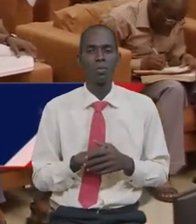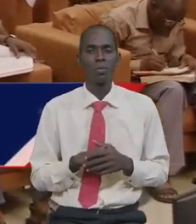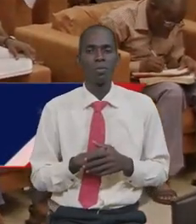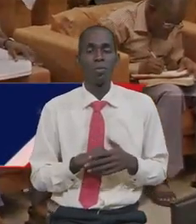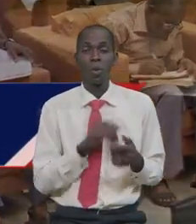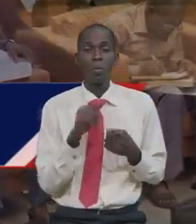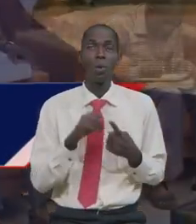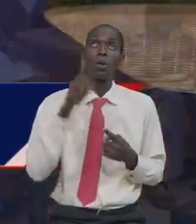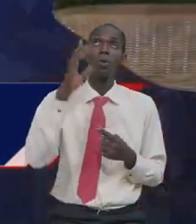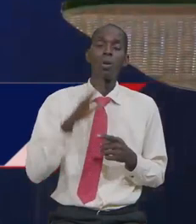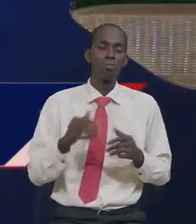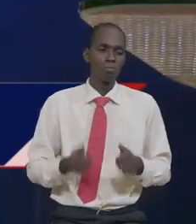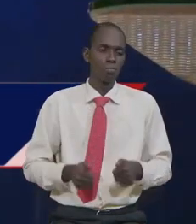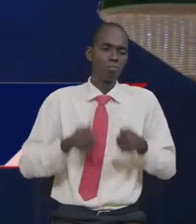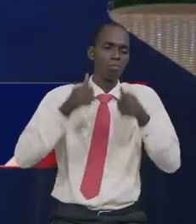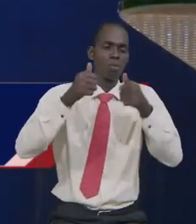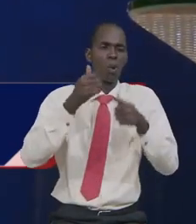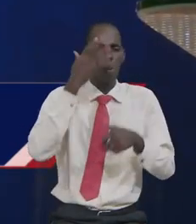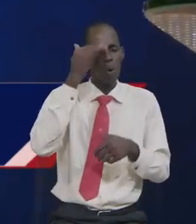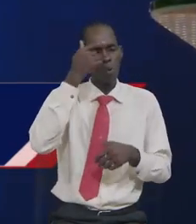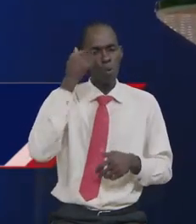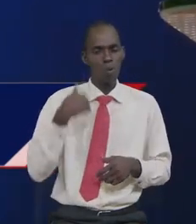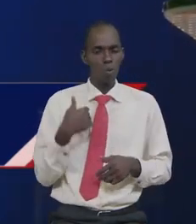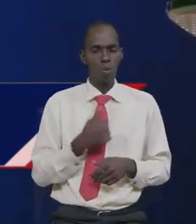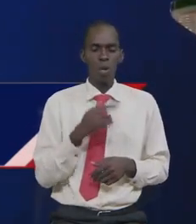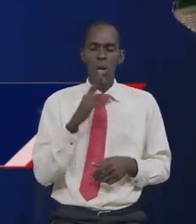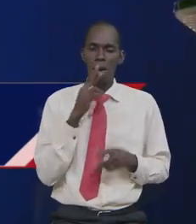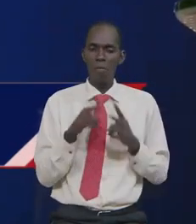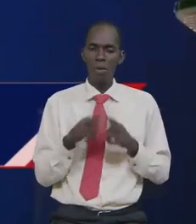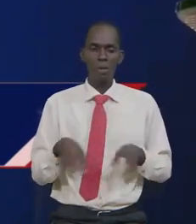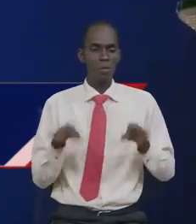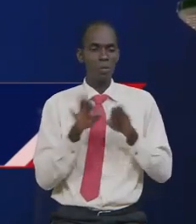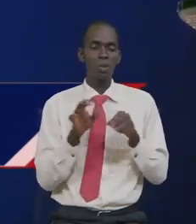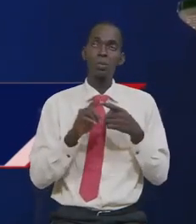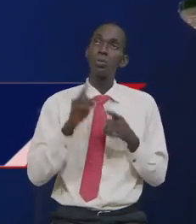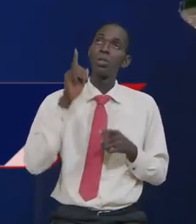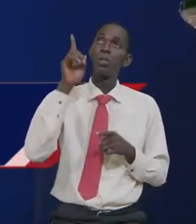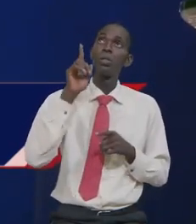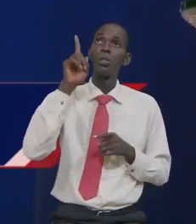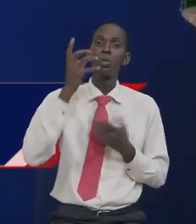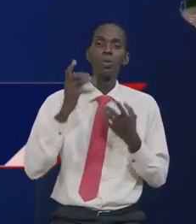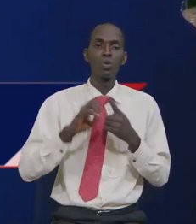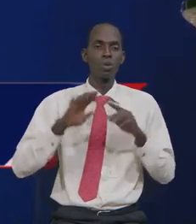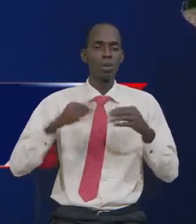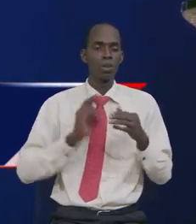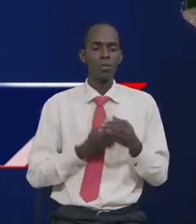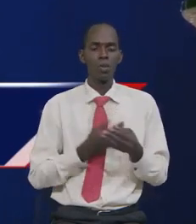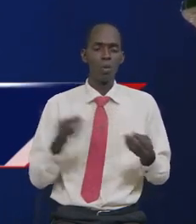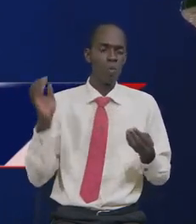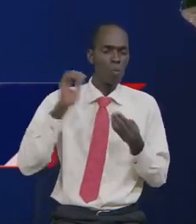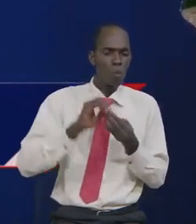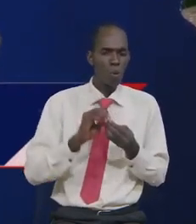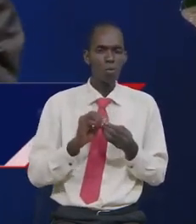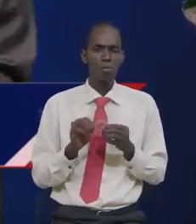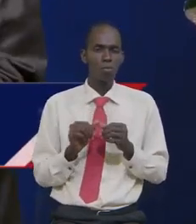promote us? Because we're useful already. He wants to give us more further usefulness.